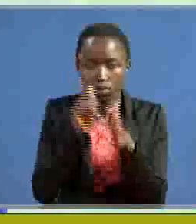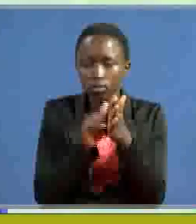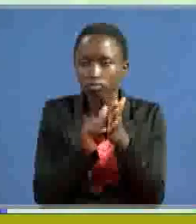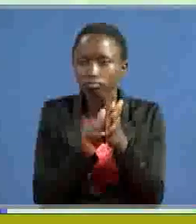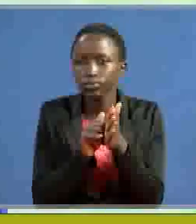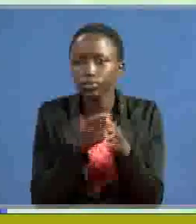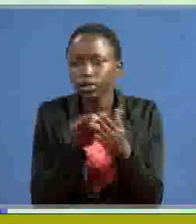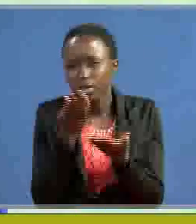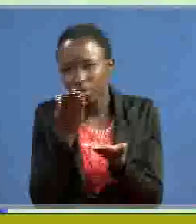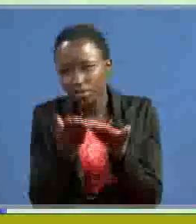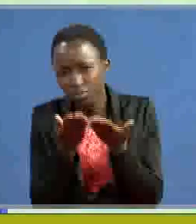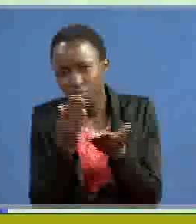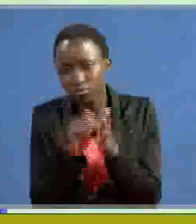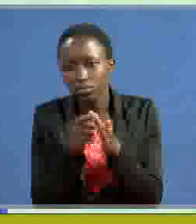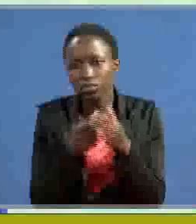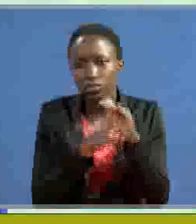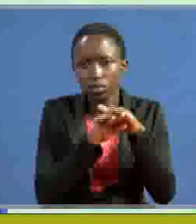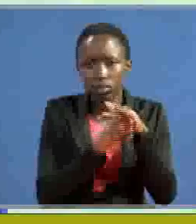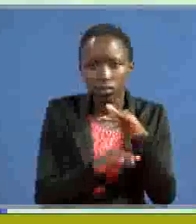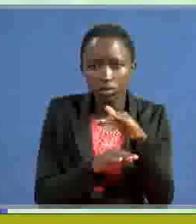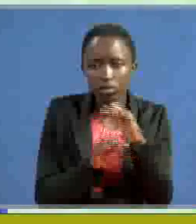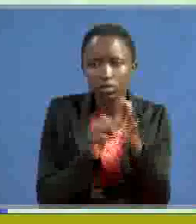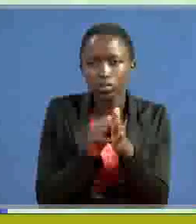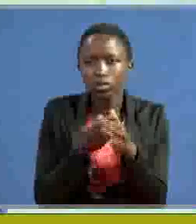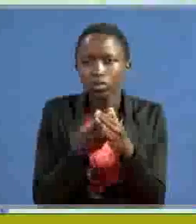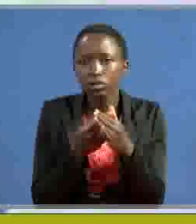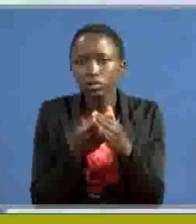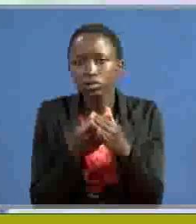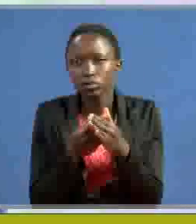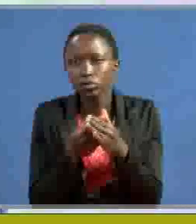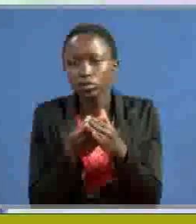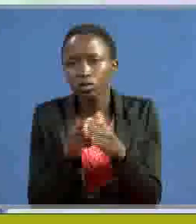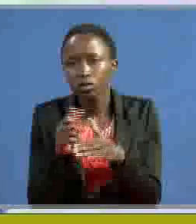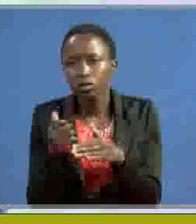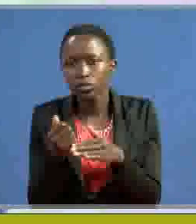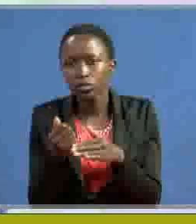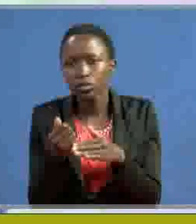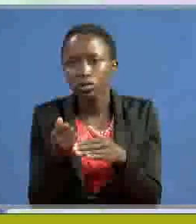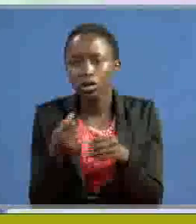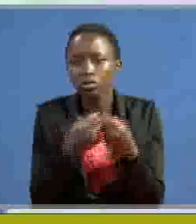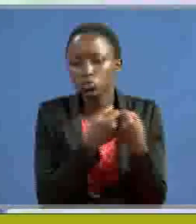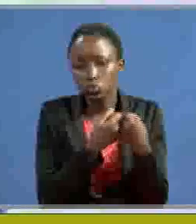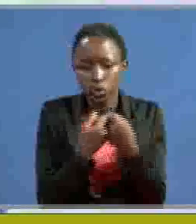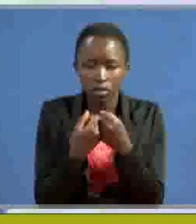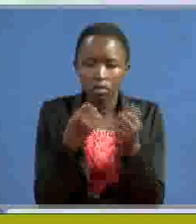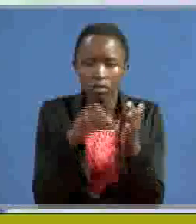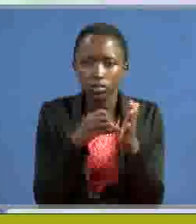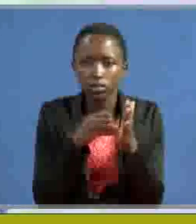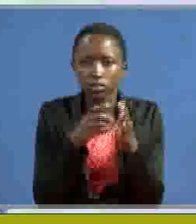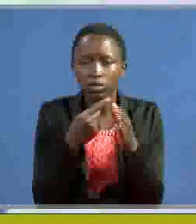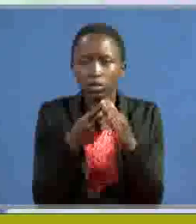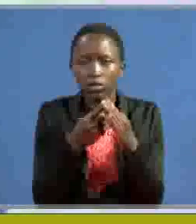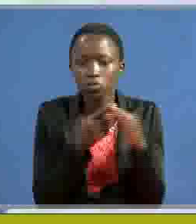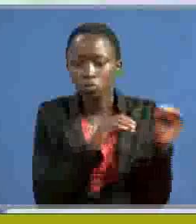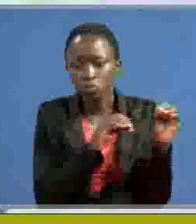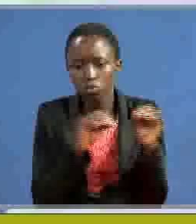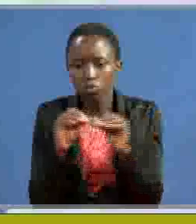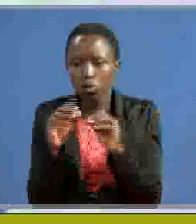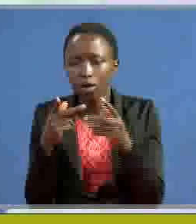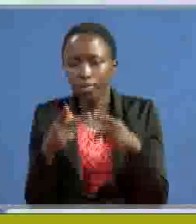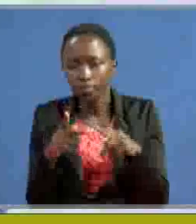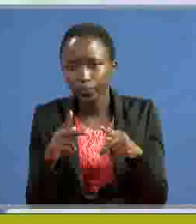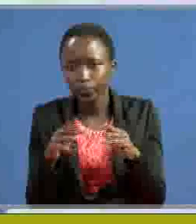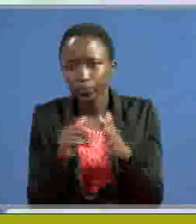whether it was it was is a number of challenges including trafficking of human